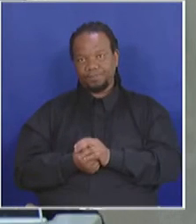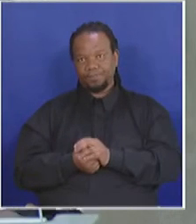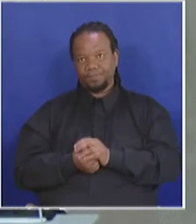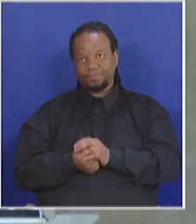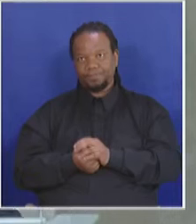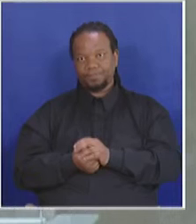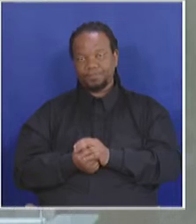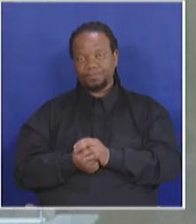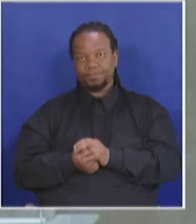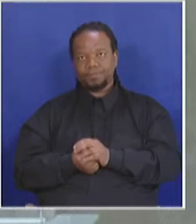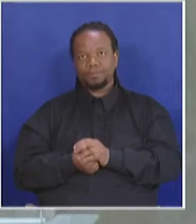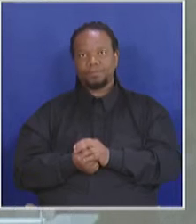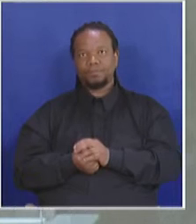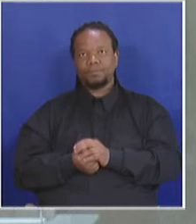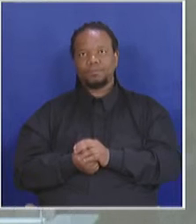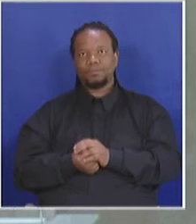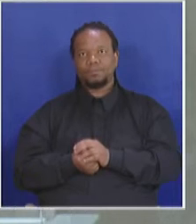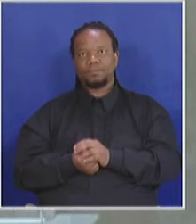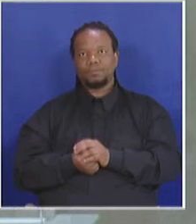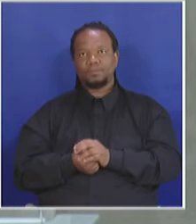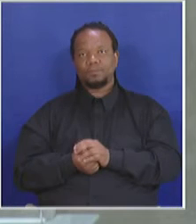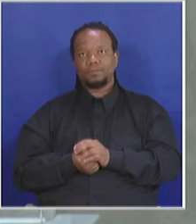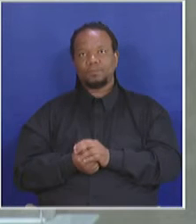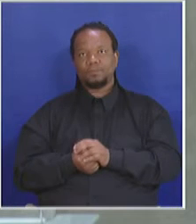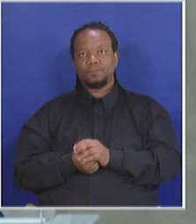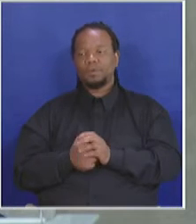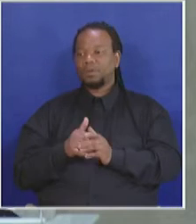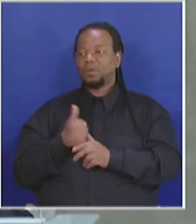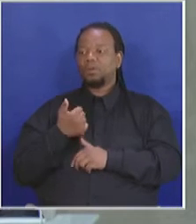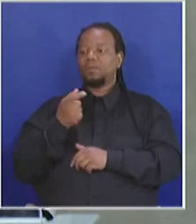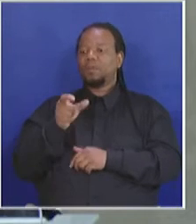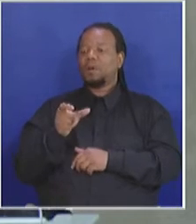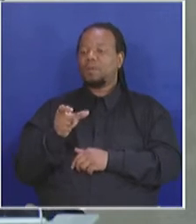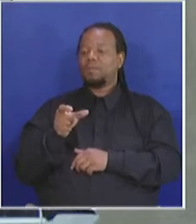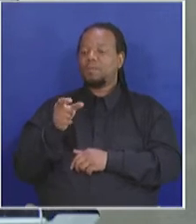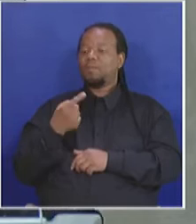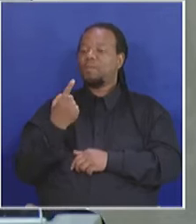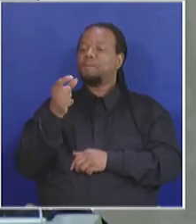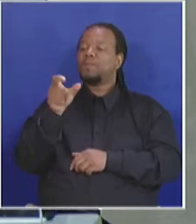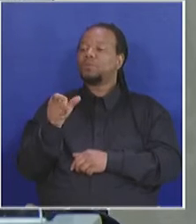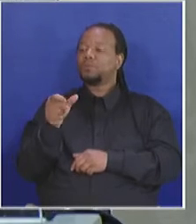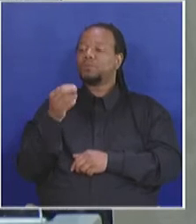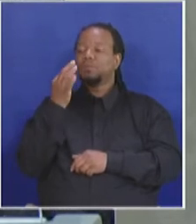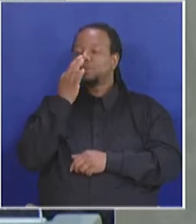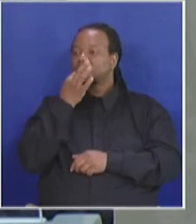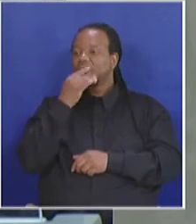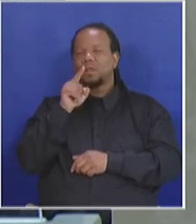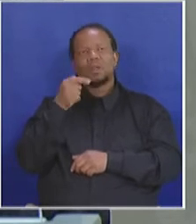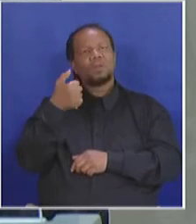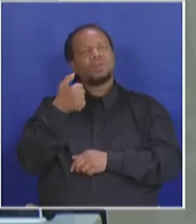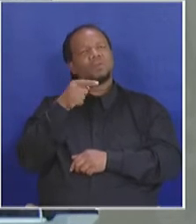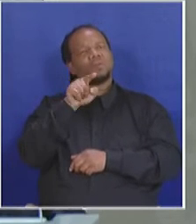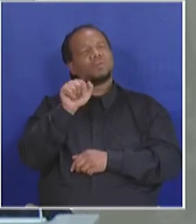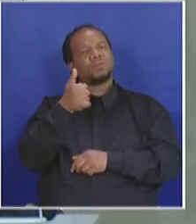One of the person said yesterday that in one of the programs, a political